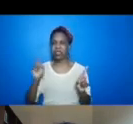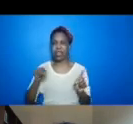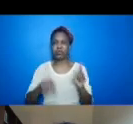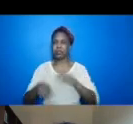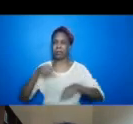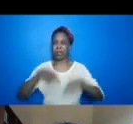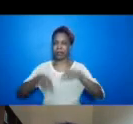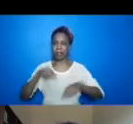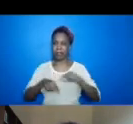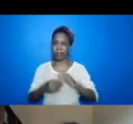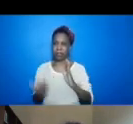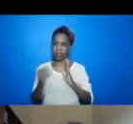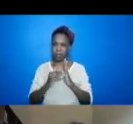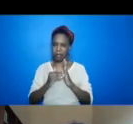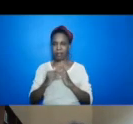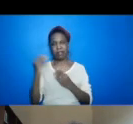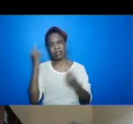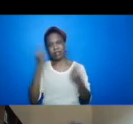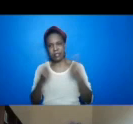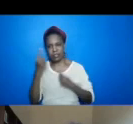between stories and narratives.